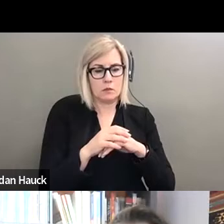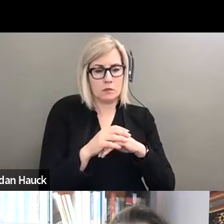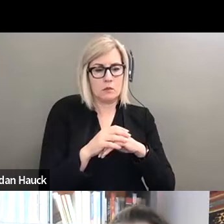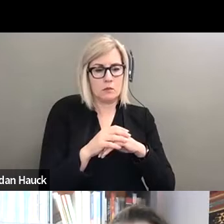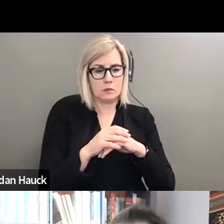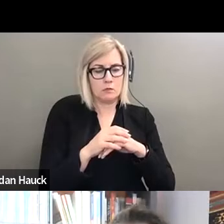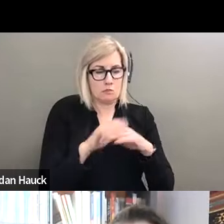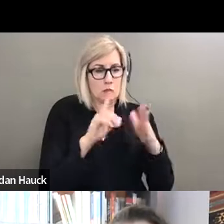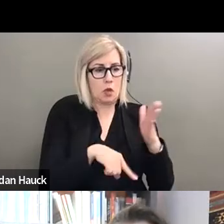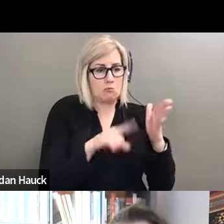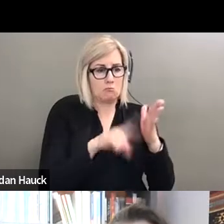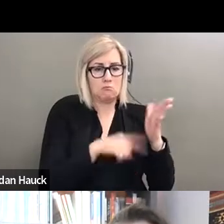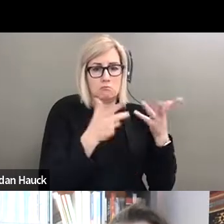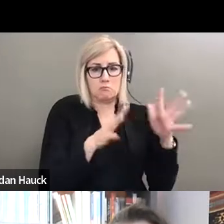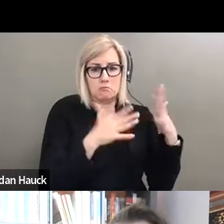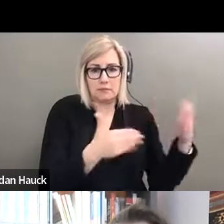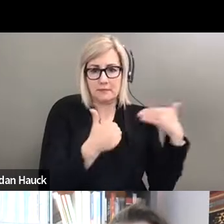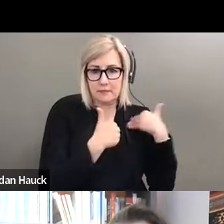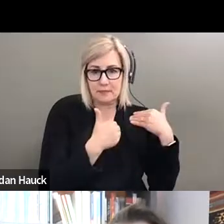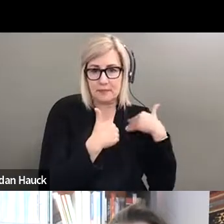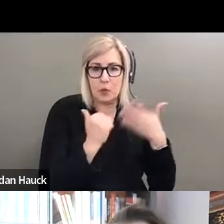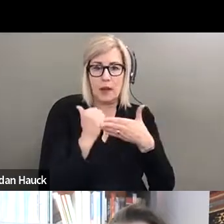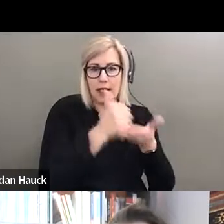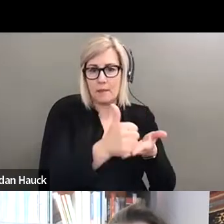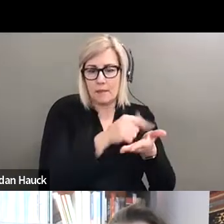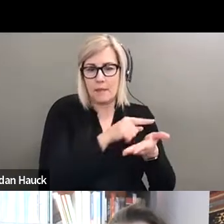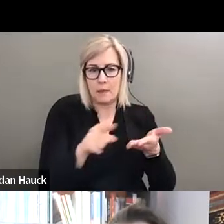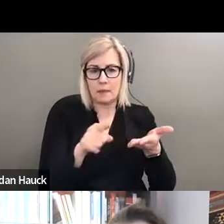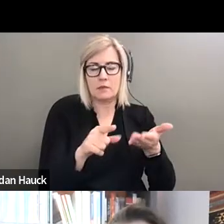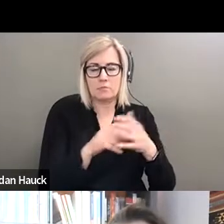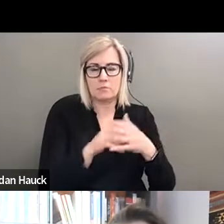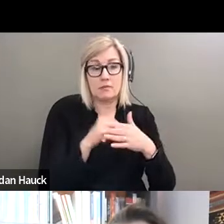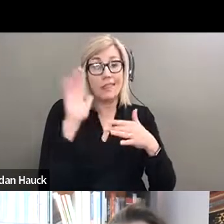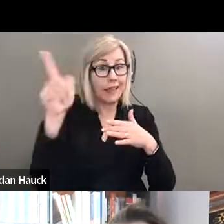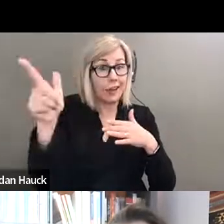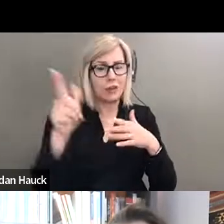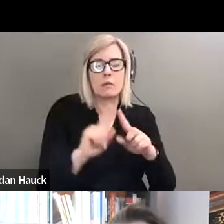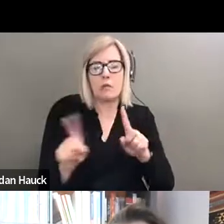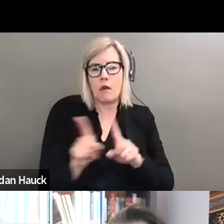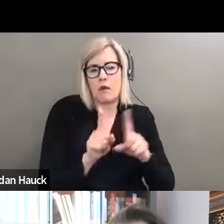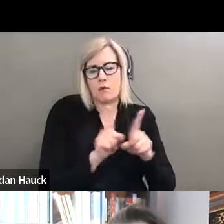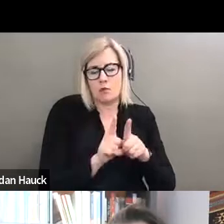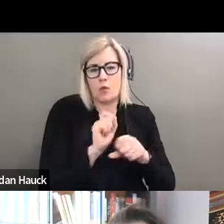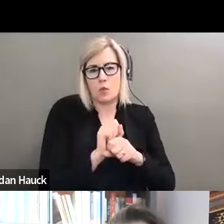already in existence, so that it can help them down the road, but also work